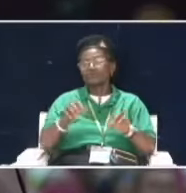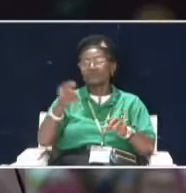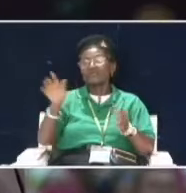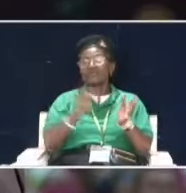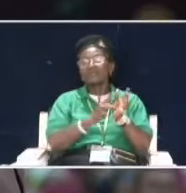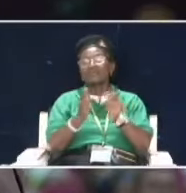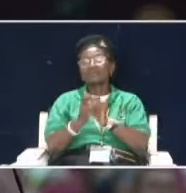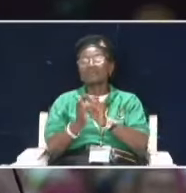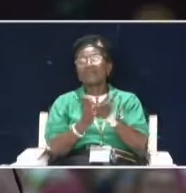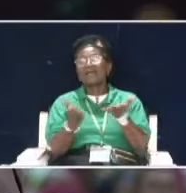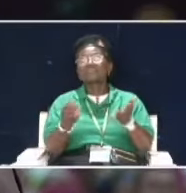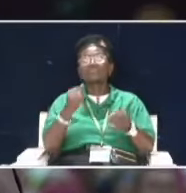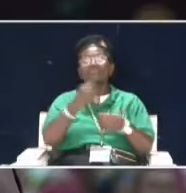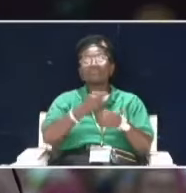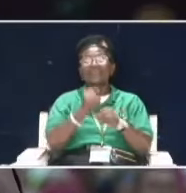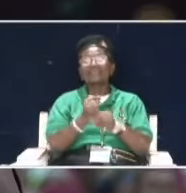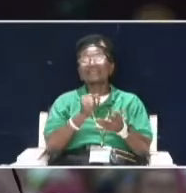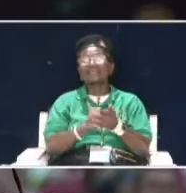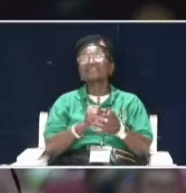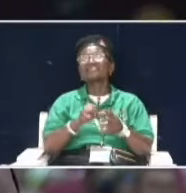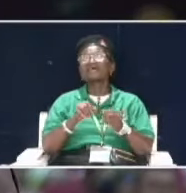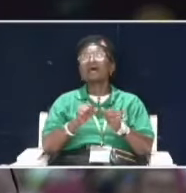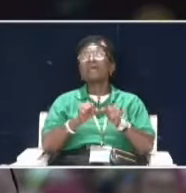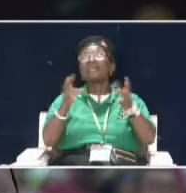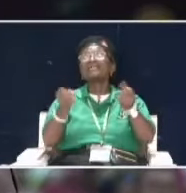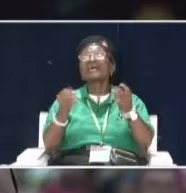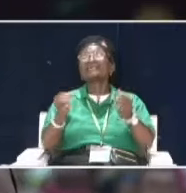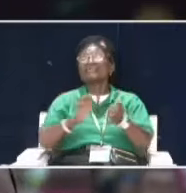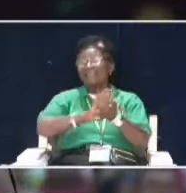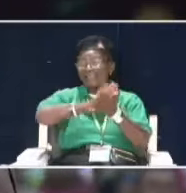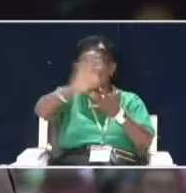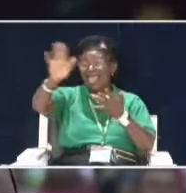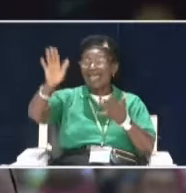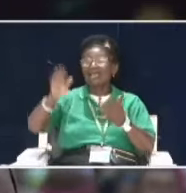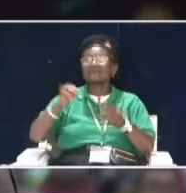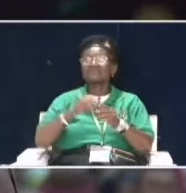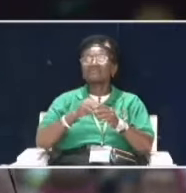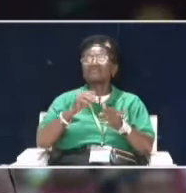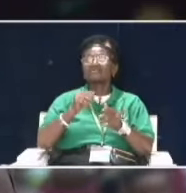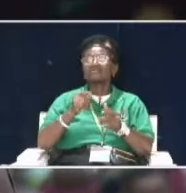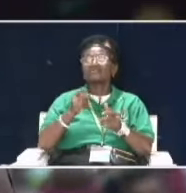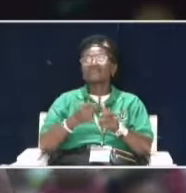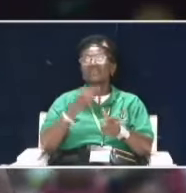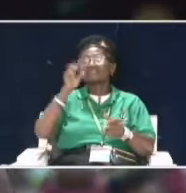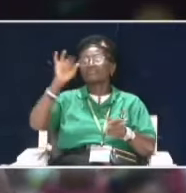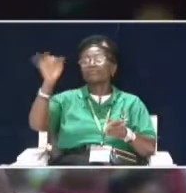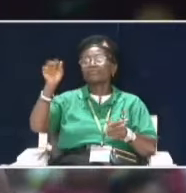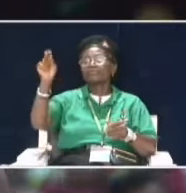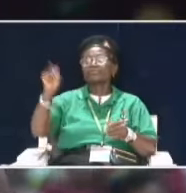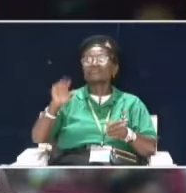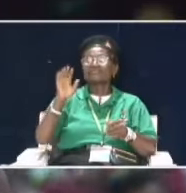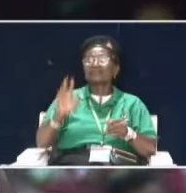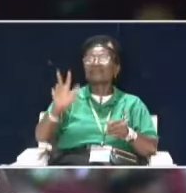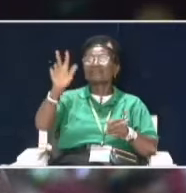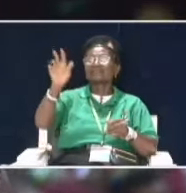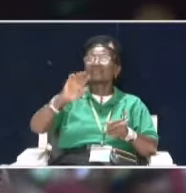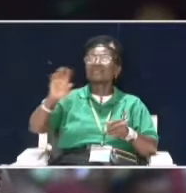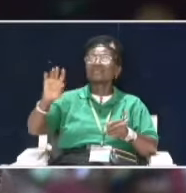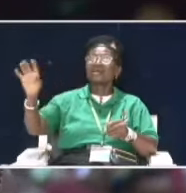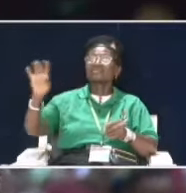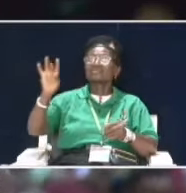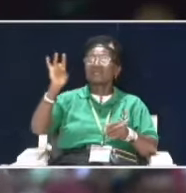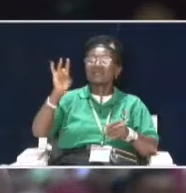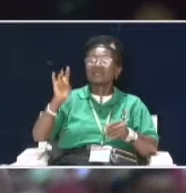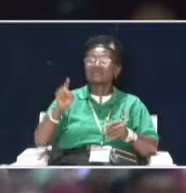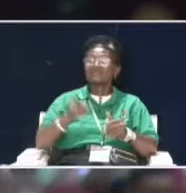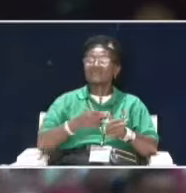it abundantly clear in 1 John chapter 3, verse 8.